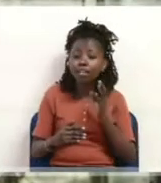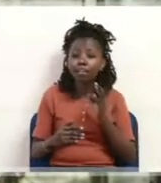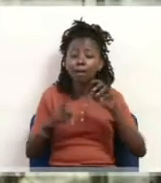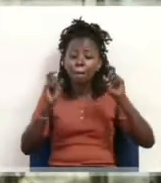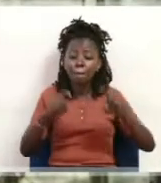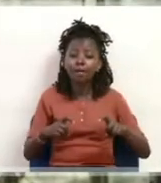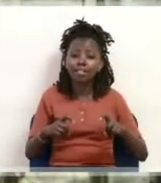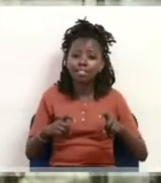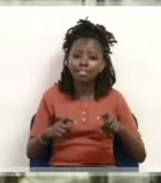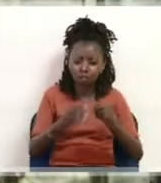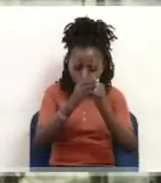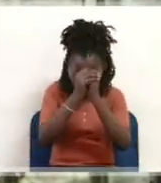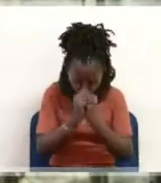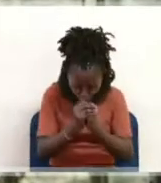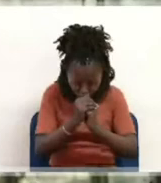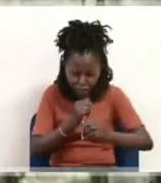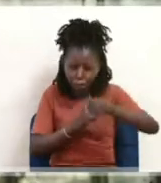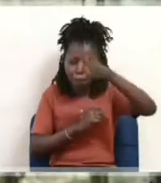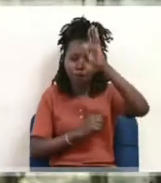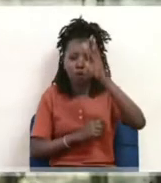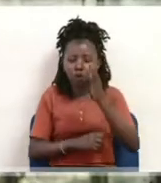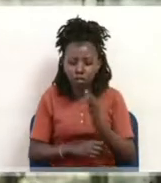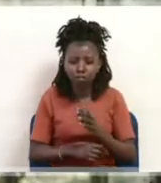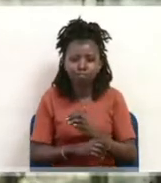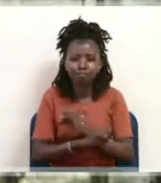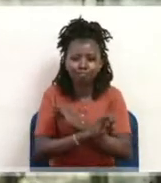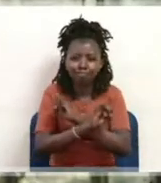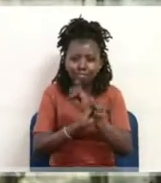God instead of ourselves.